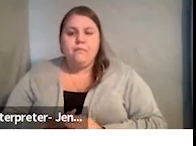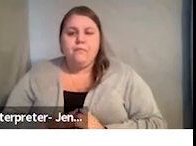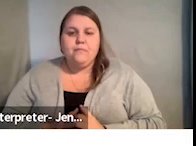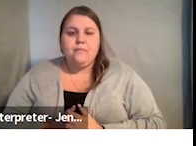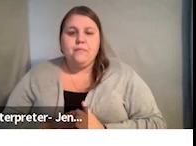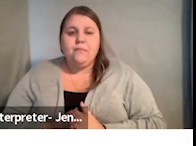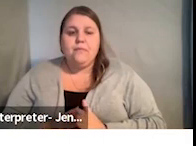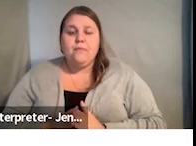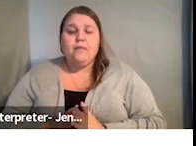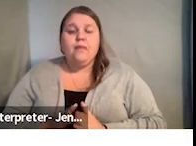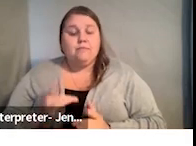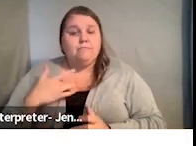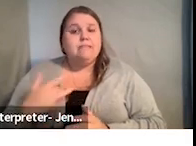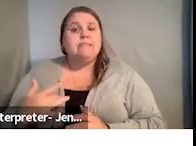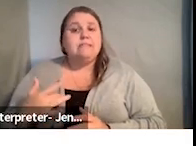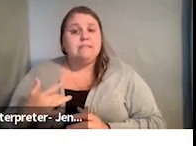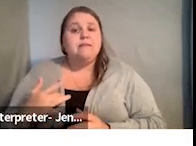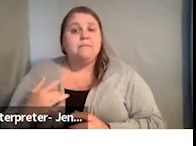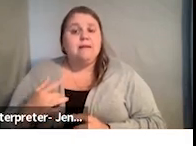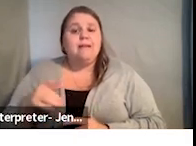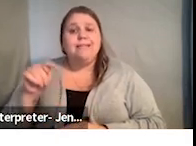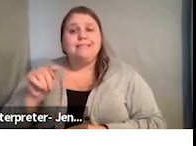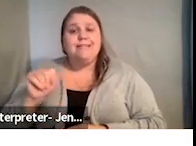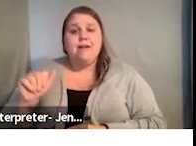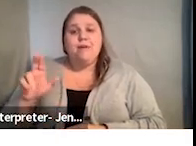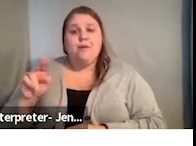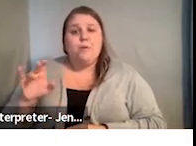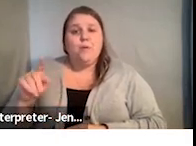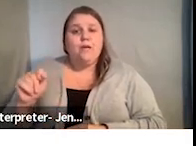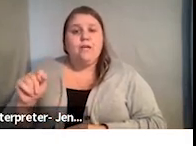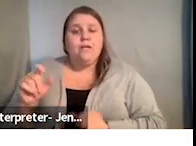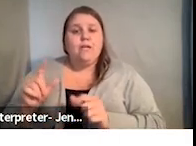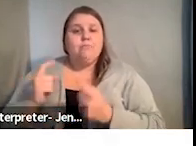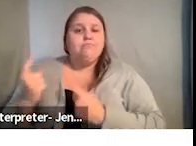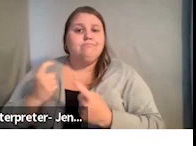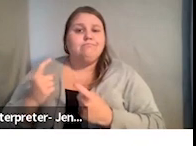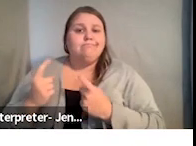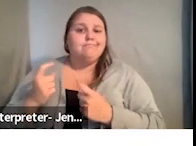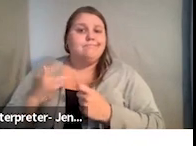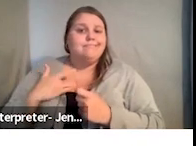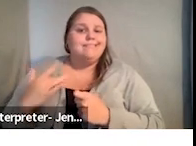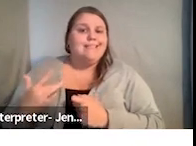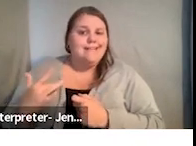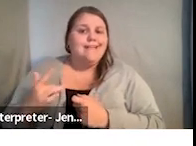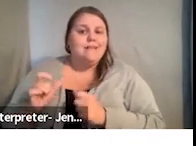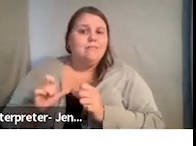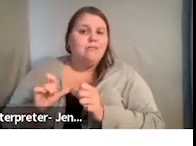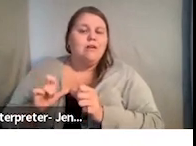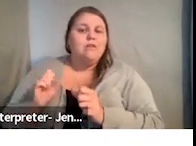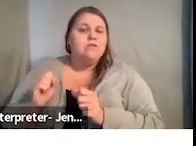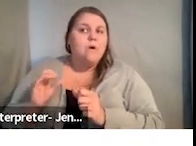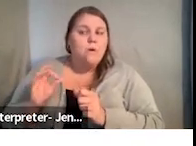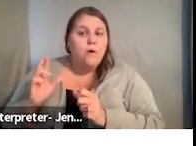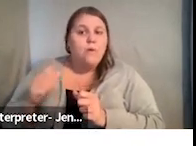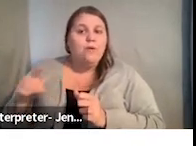We get ongoing questions through our TA unit. So I think people are getting, hopefully their questions answered and their needs